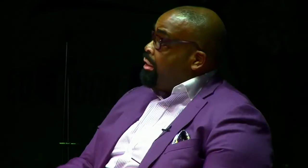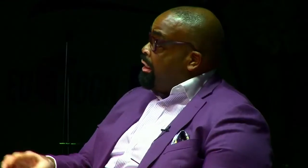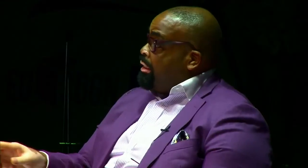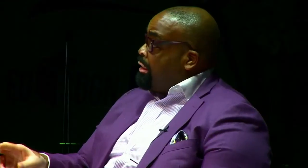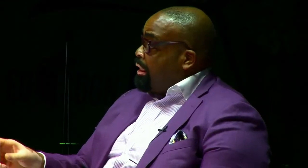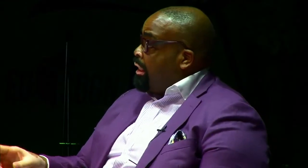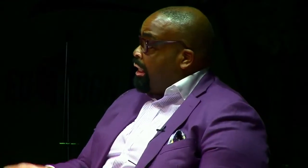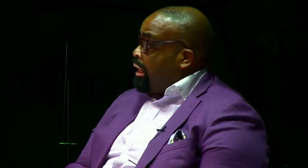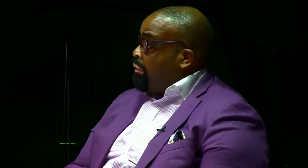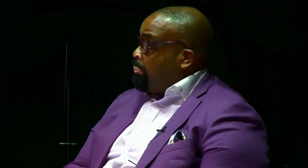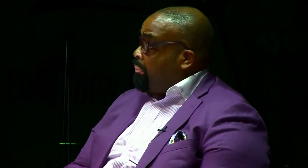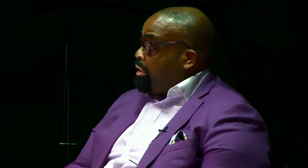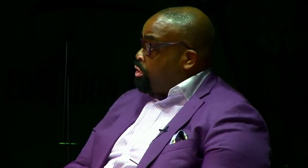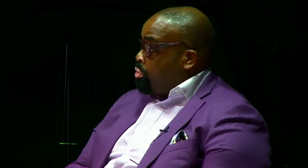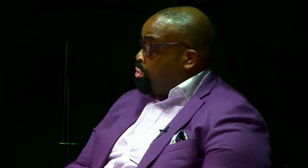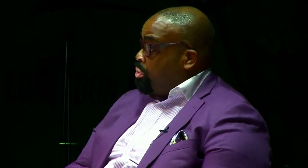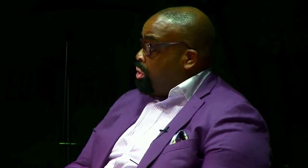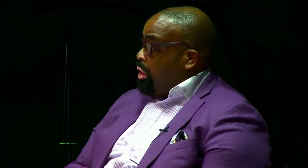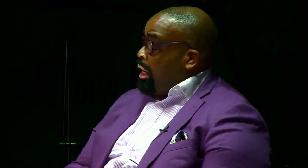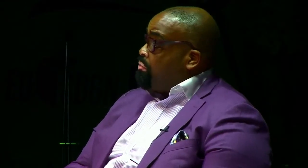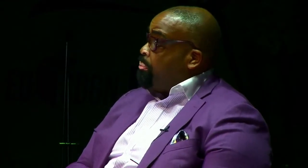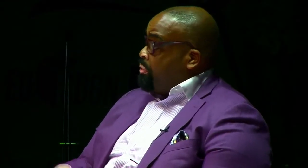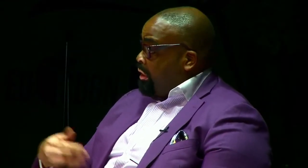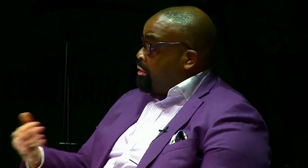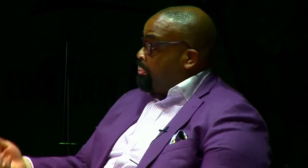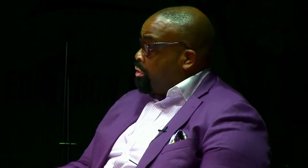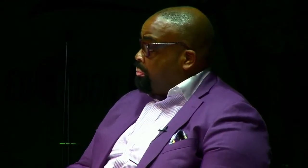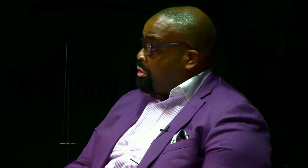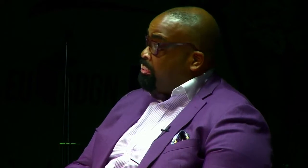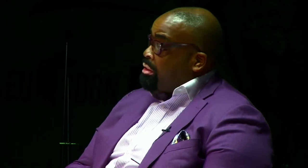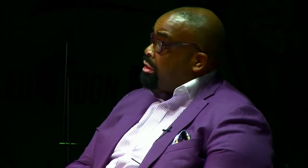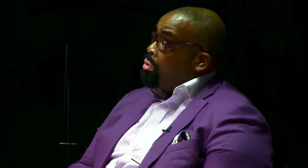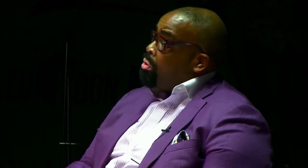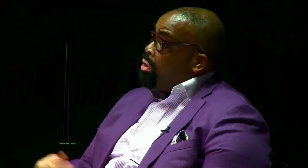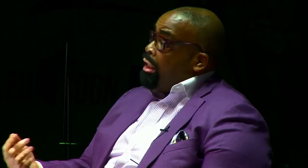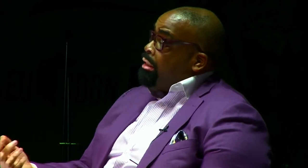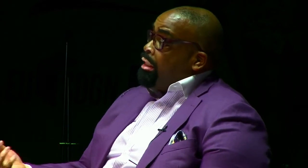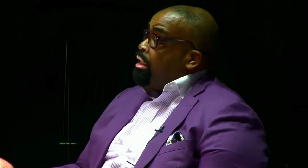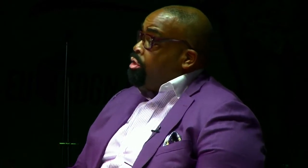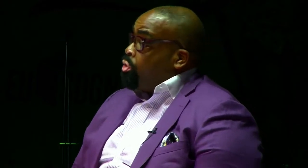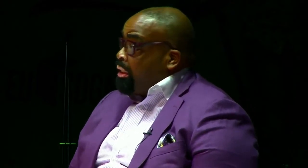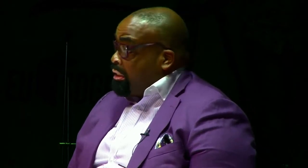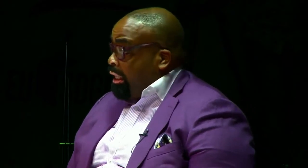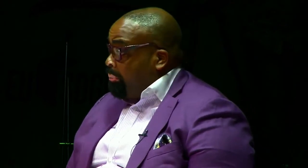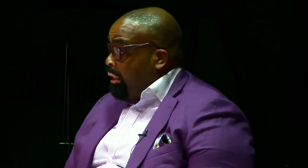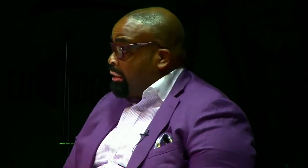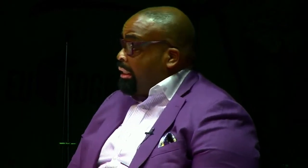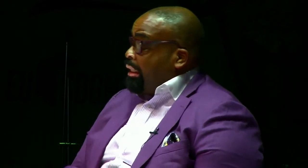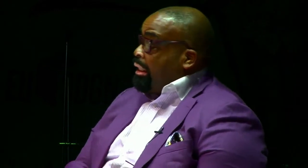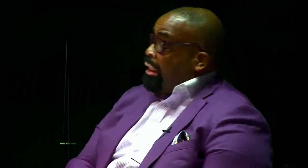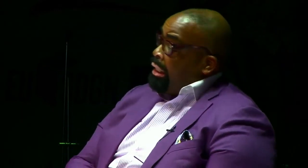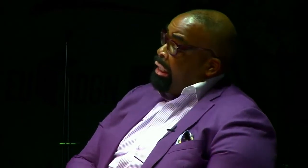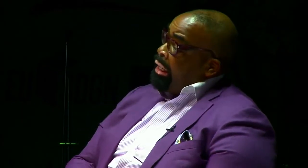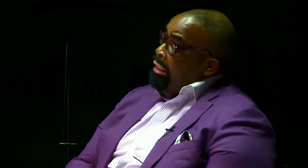Deal with the direct primary issue and represent the bill to Mr. President, or take the historic step